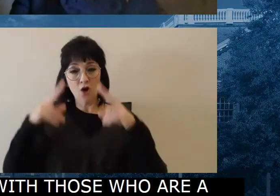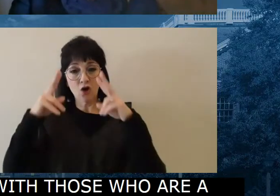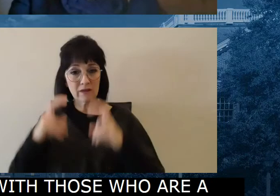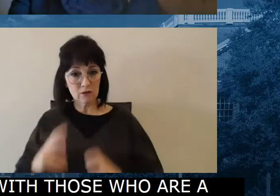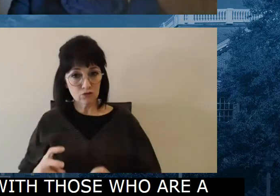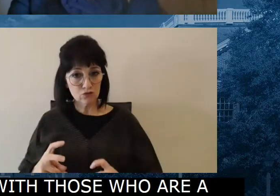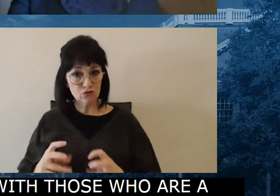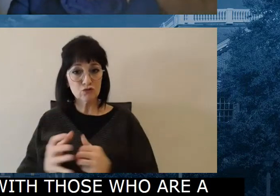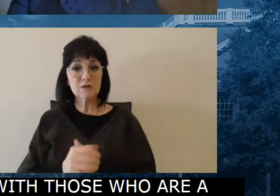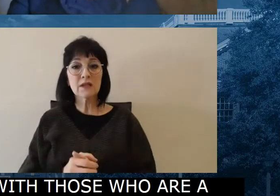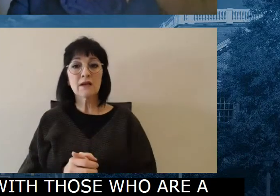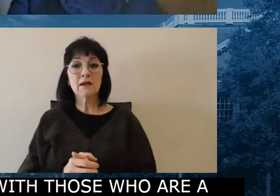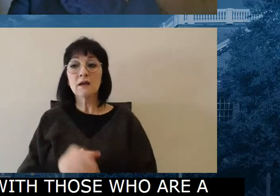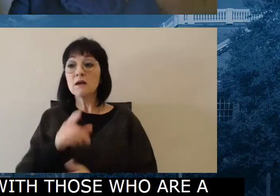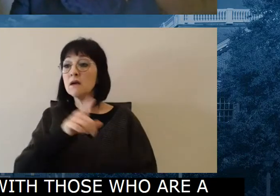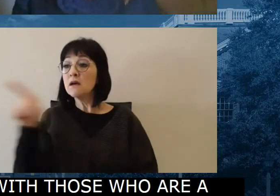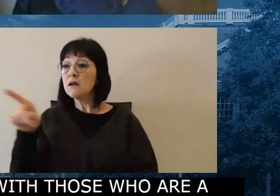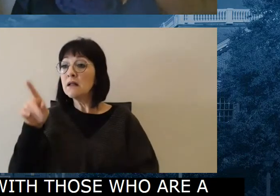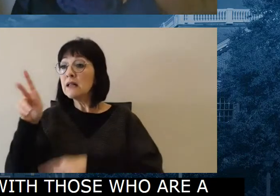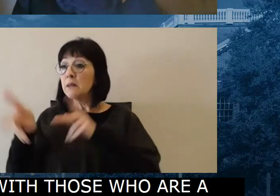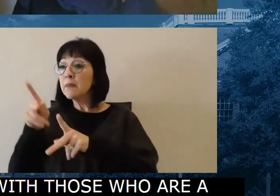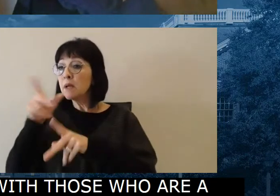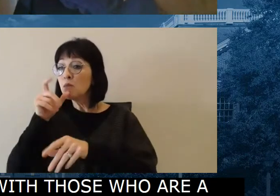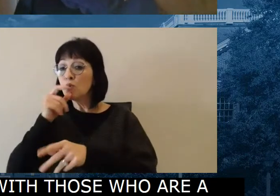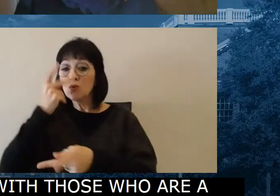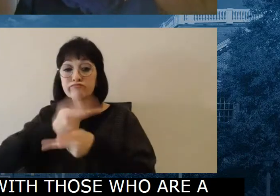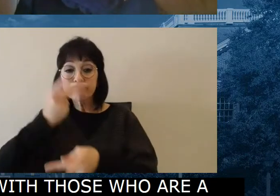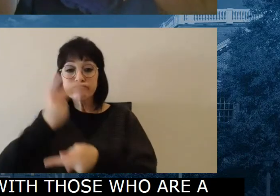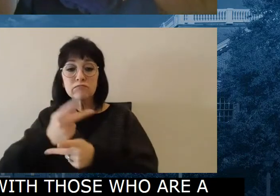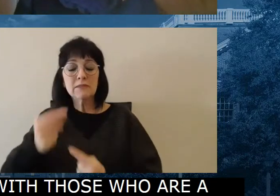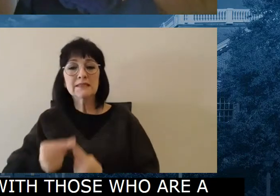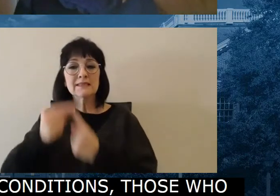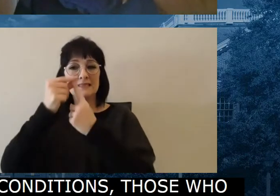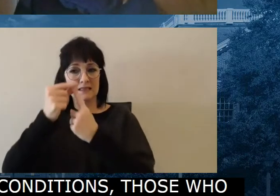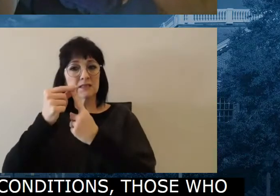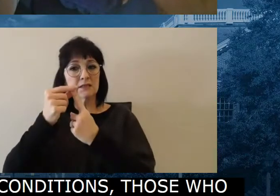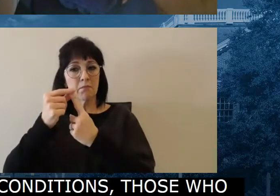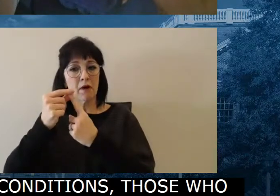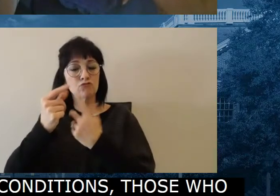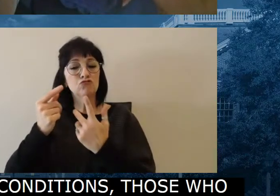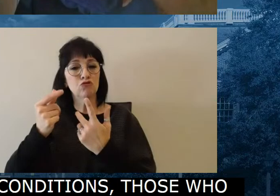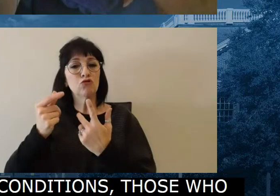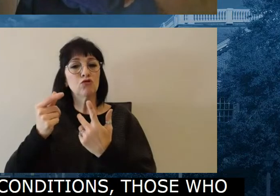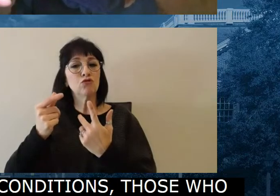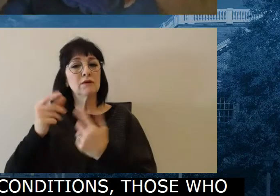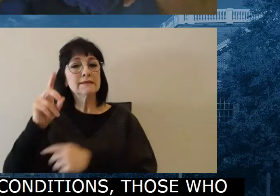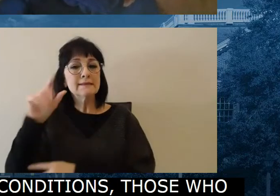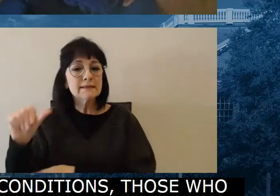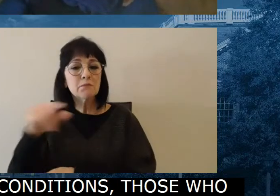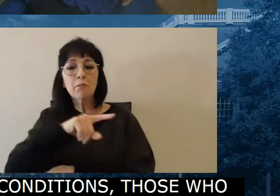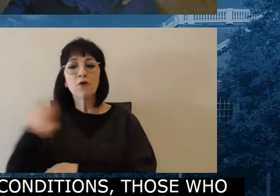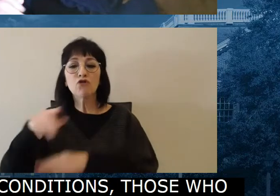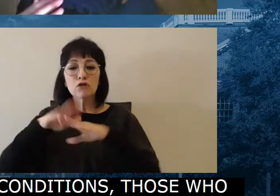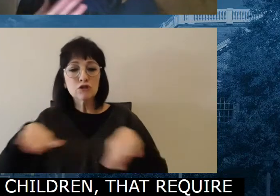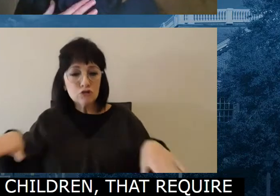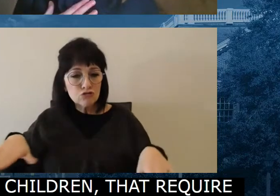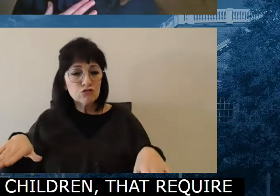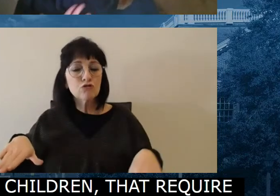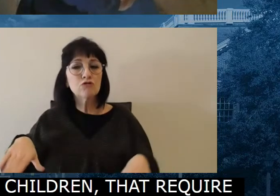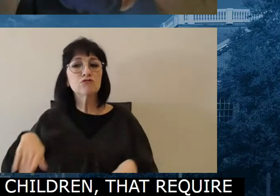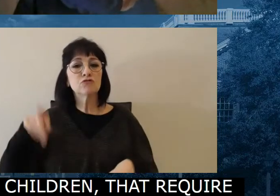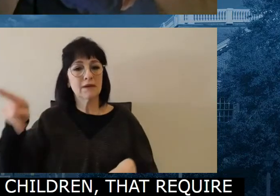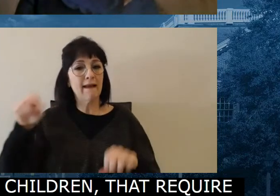special population children which require more hands-on contact. We're pushing